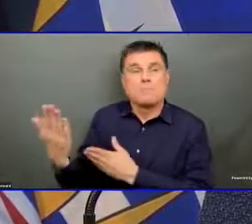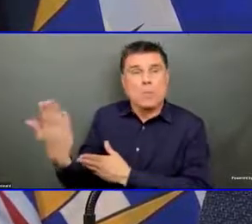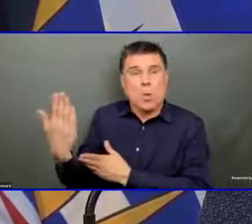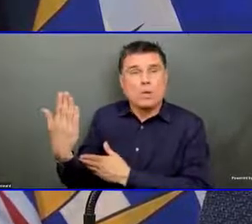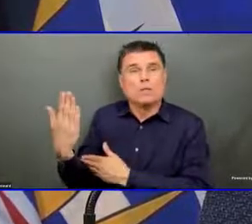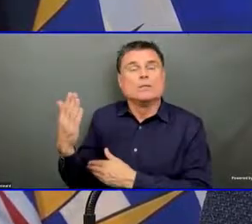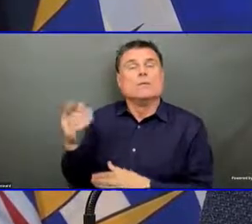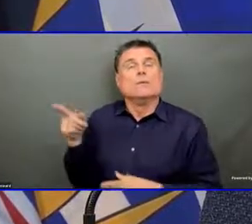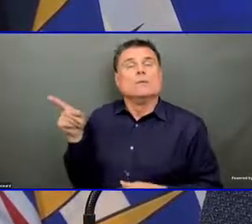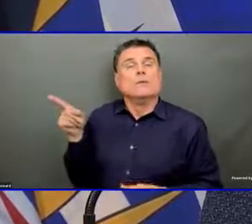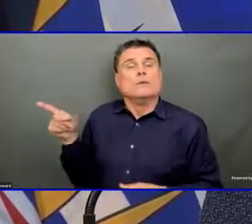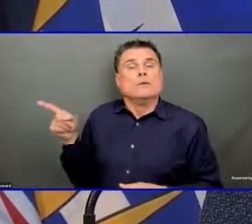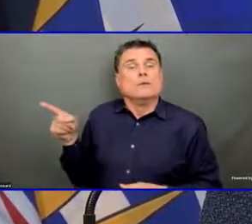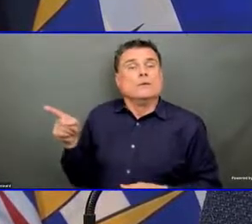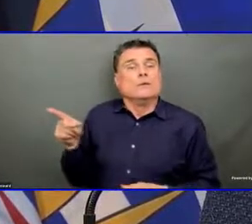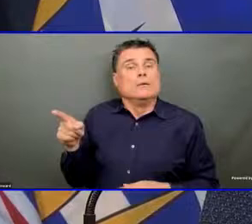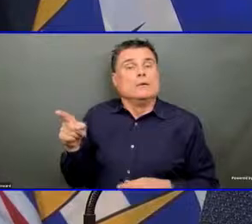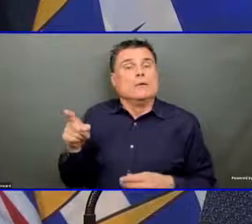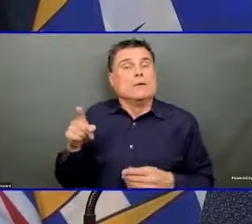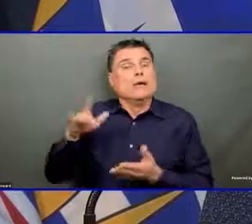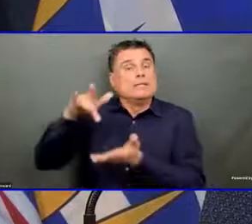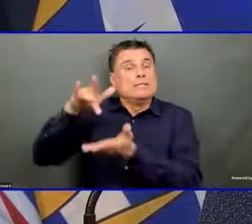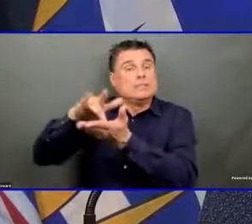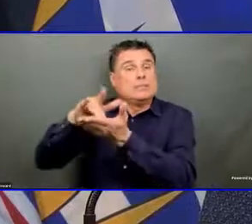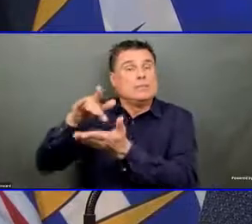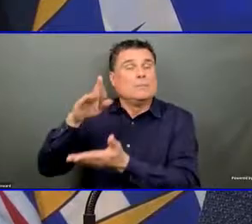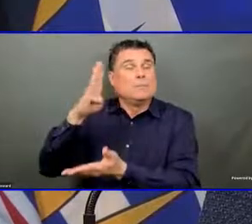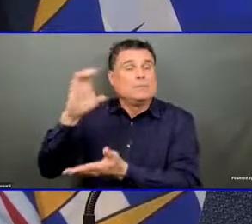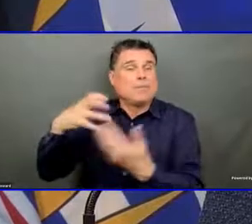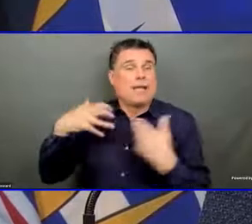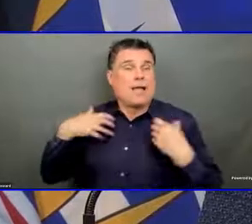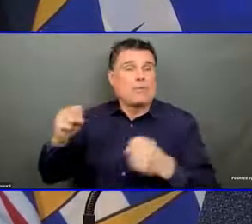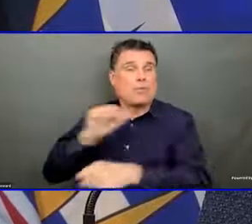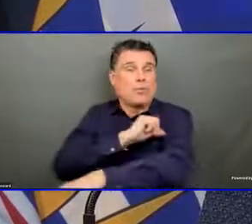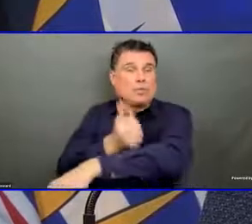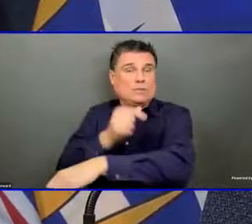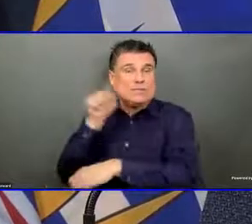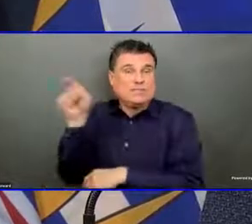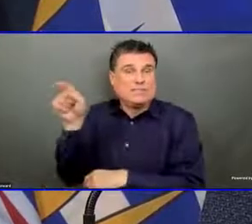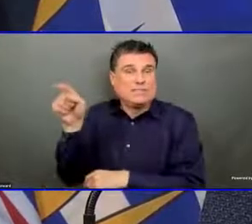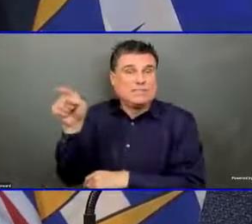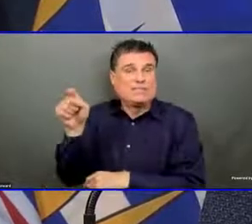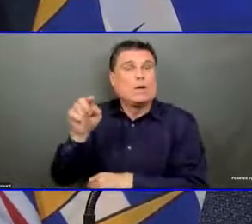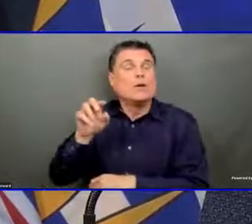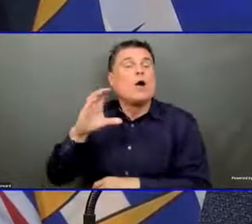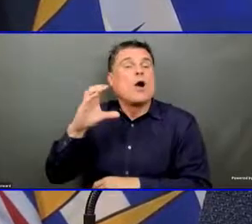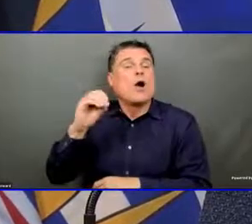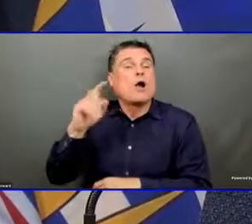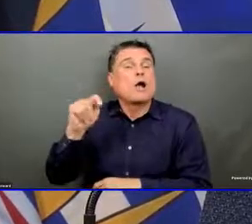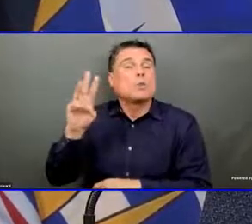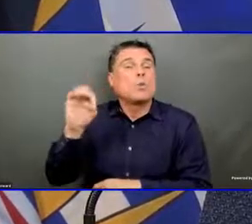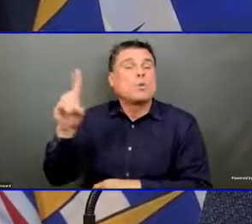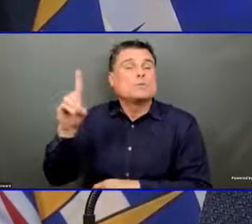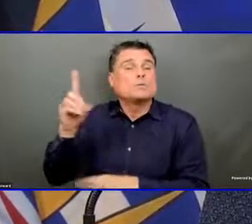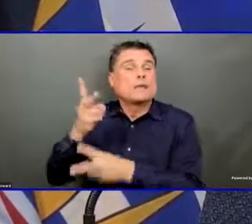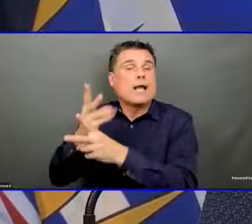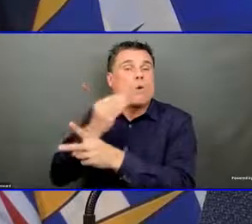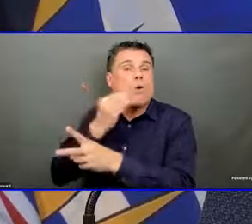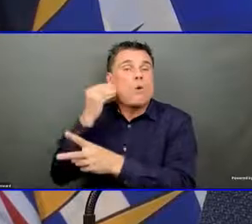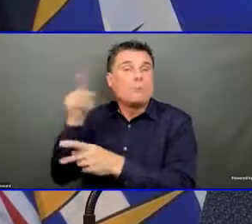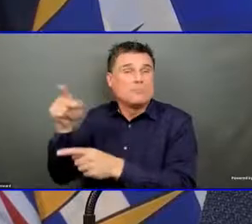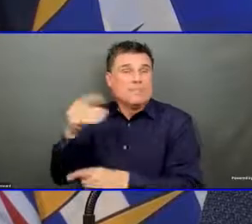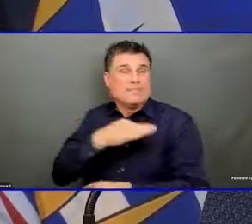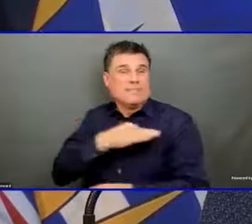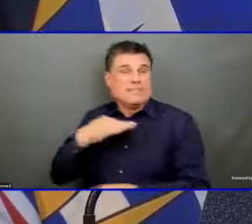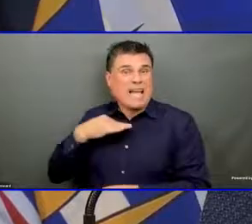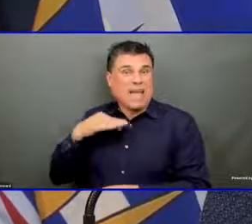staff at the Cottonwoods Care Home, which is the site of a current outbreak, refused to be vaccinated. So it doesn't sound like turnover is the